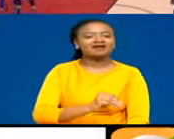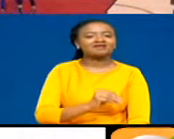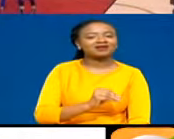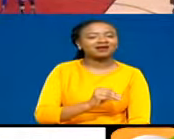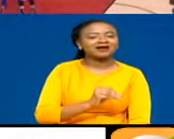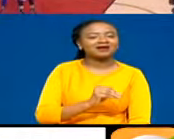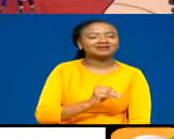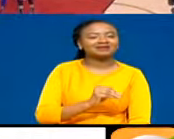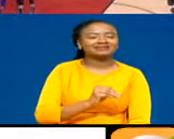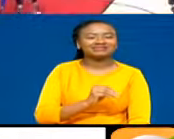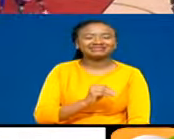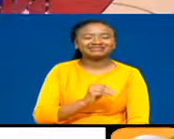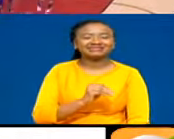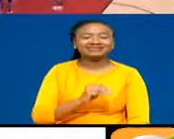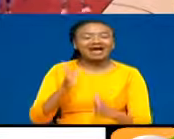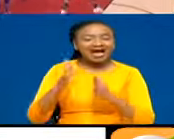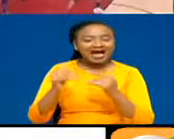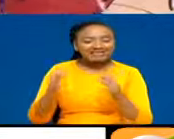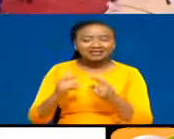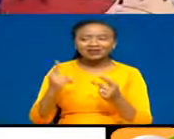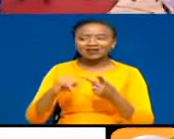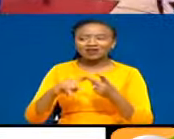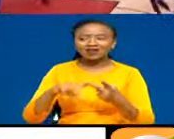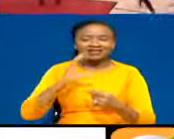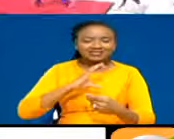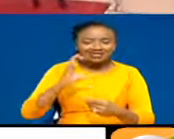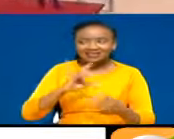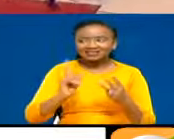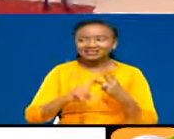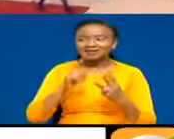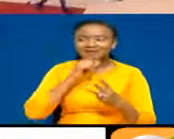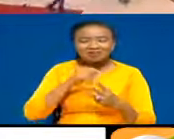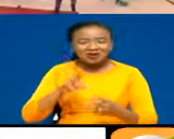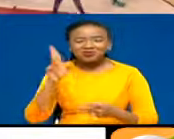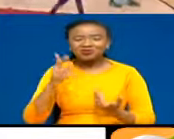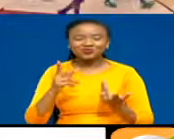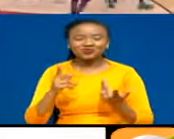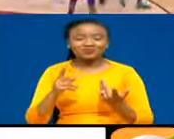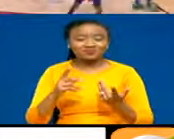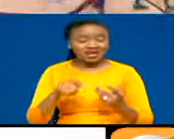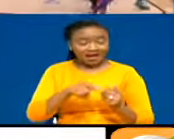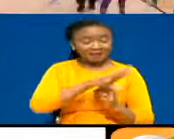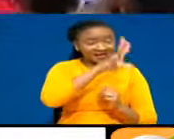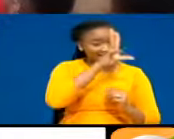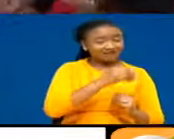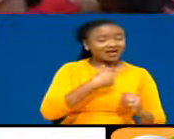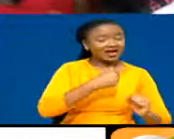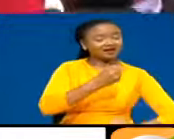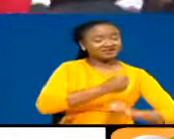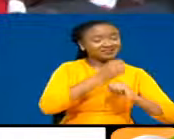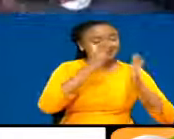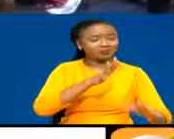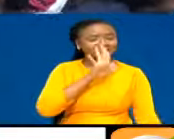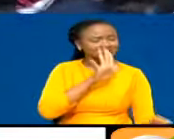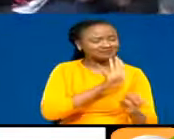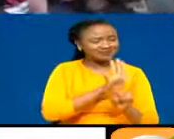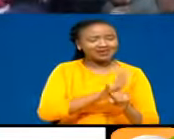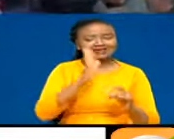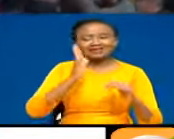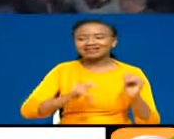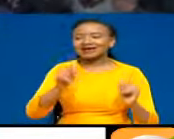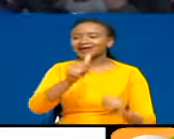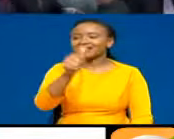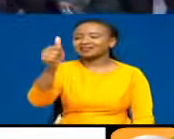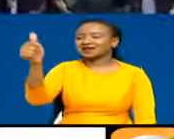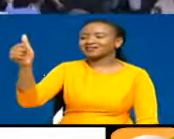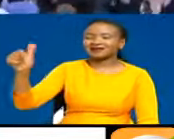Arsenal. Yes. More fans in Africa than there is in the rest of the world. Yeah. Yeah. And then we have all these players